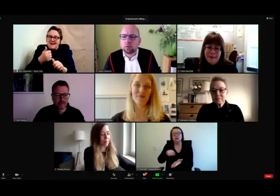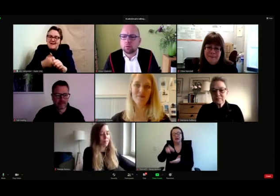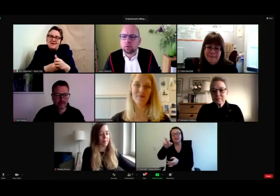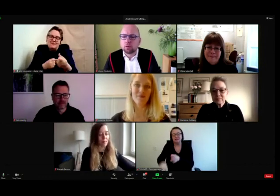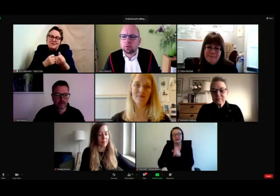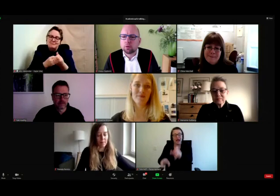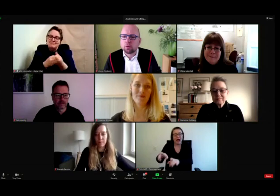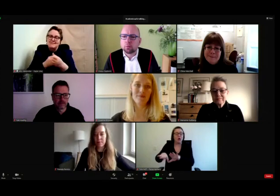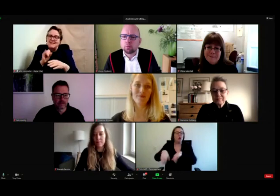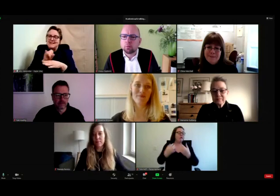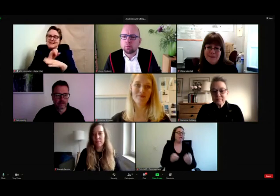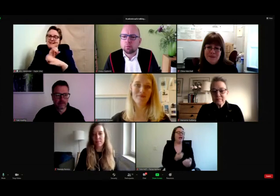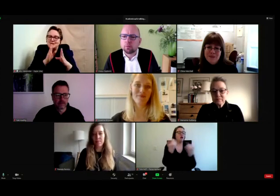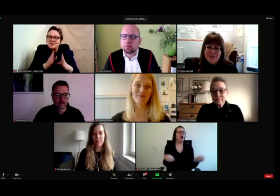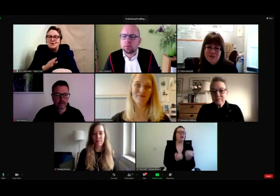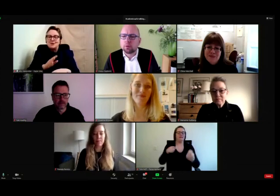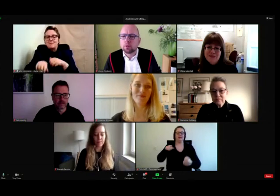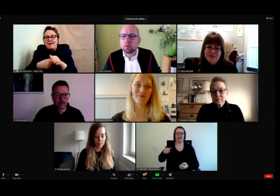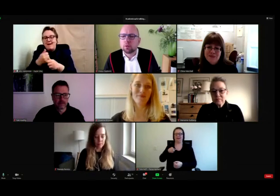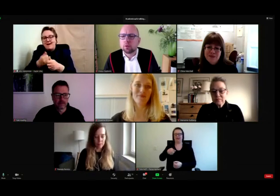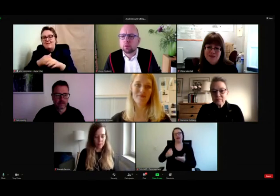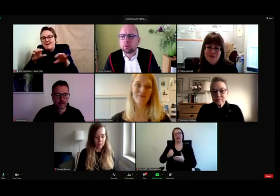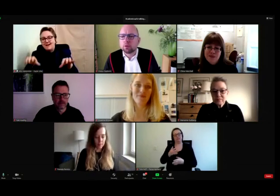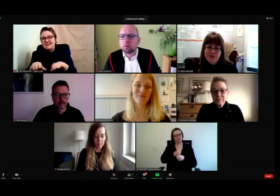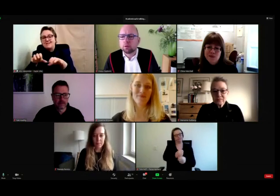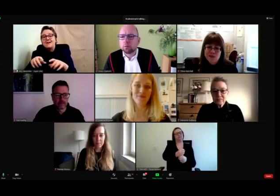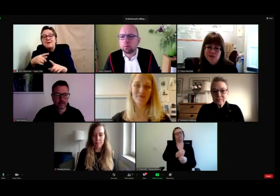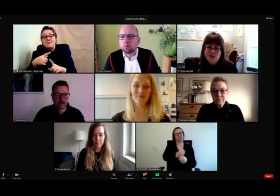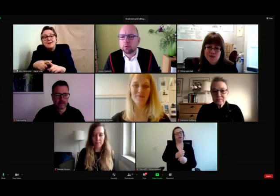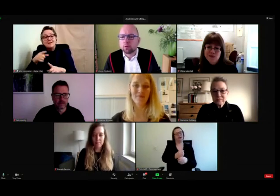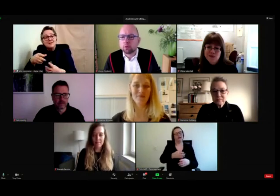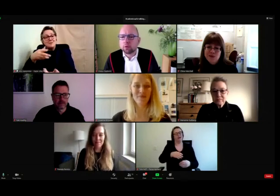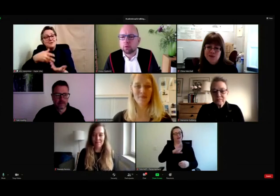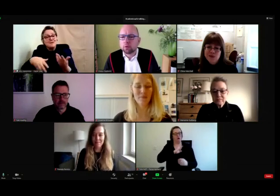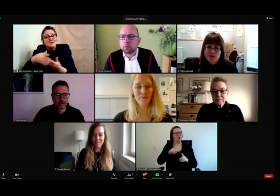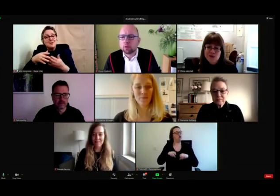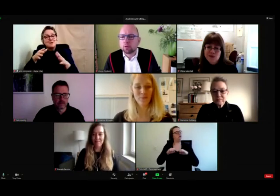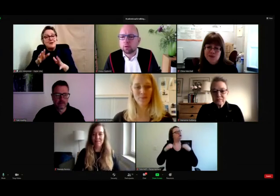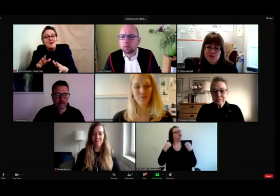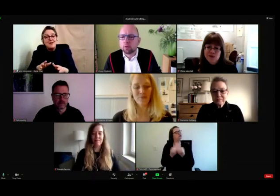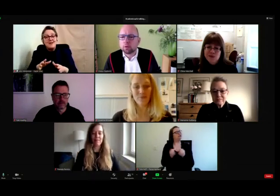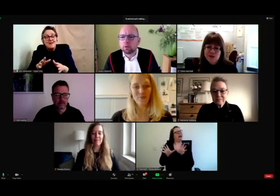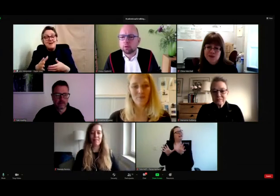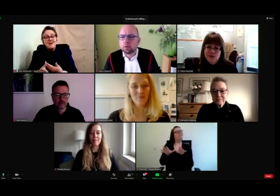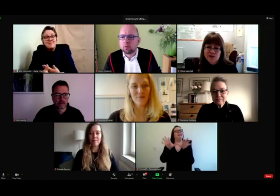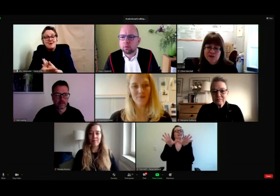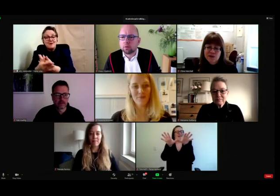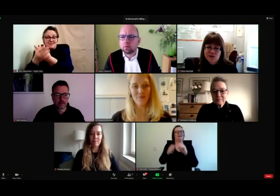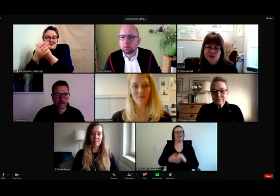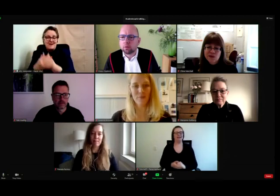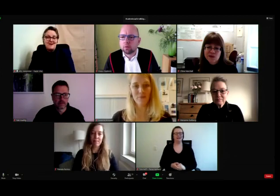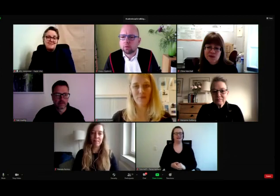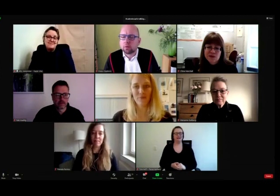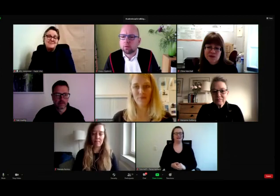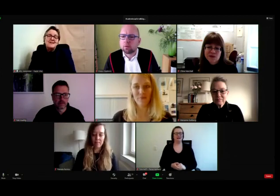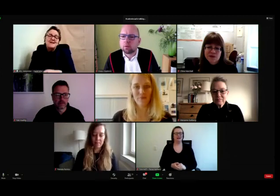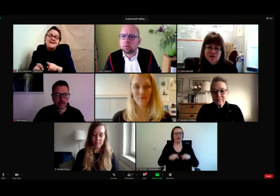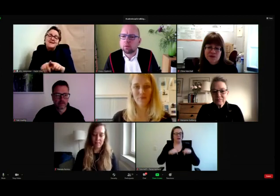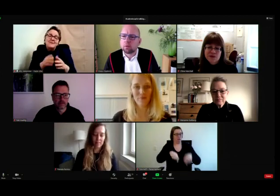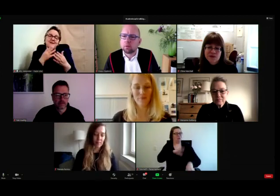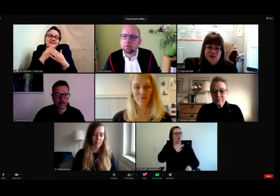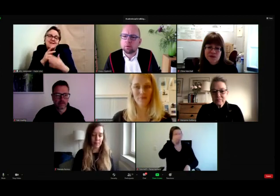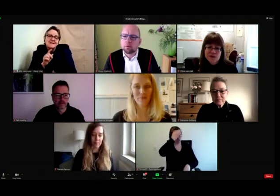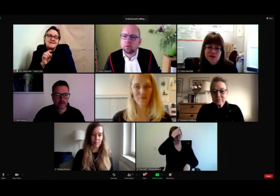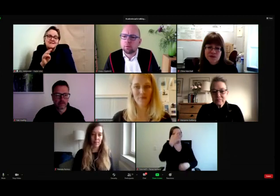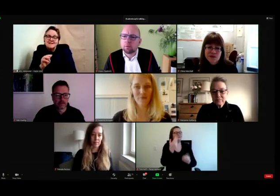we had in the lab, and you were our social butterfly. Here, I would also like to thank Tom Autengebart for